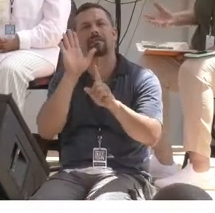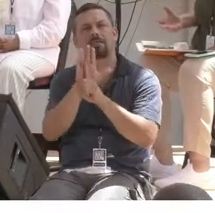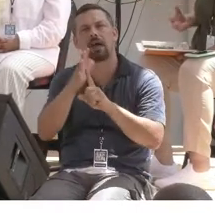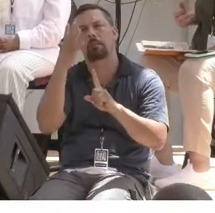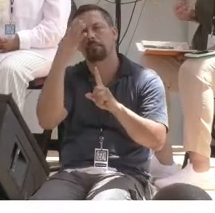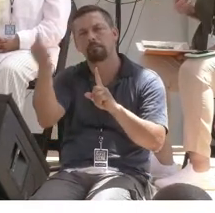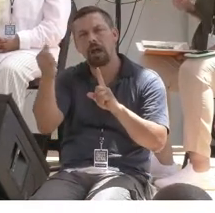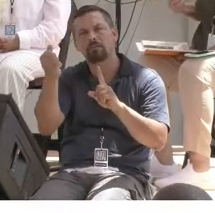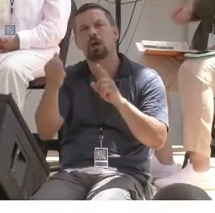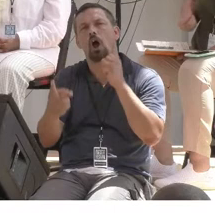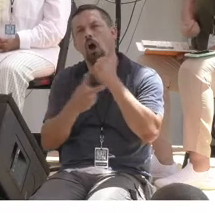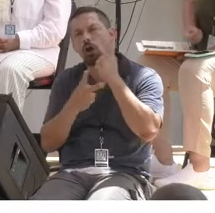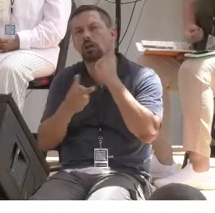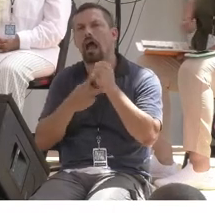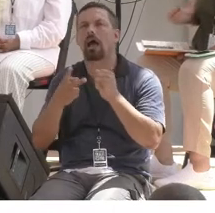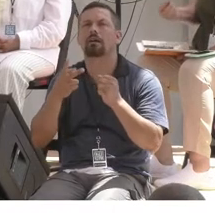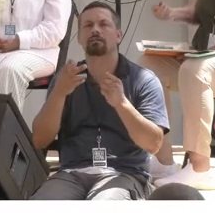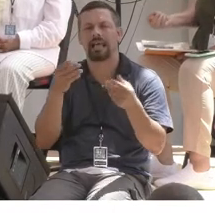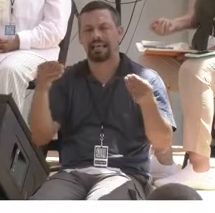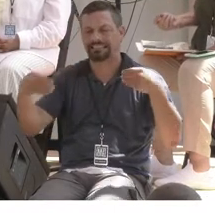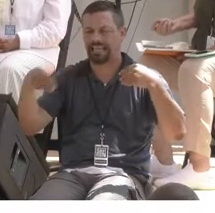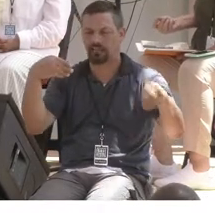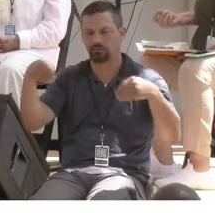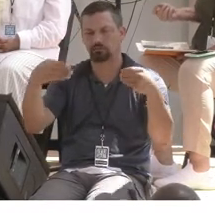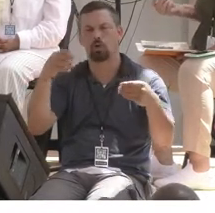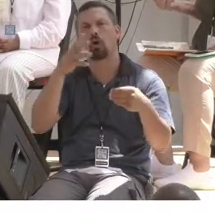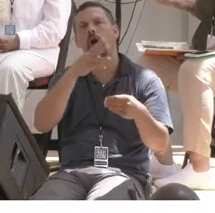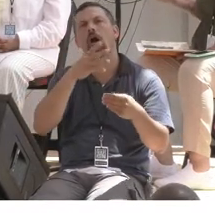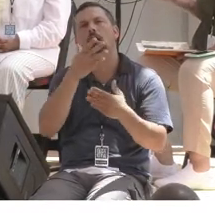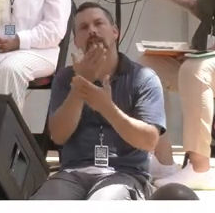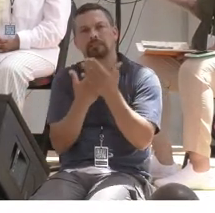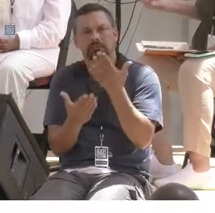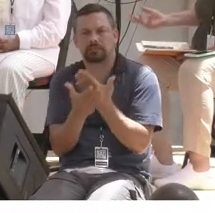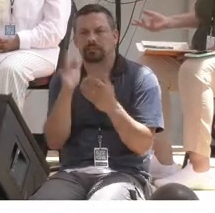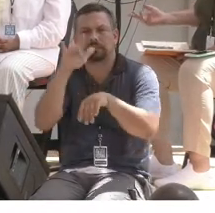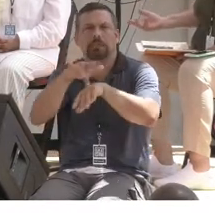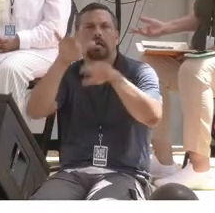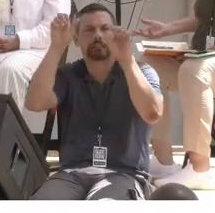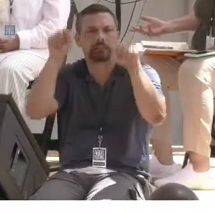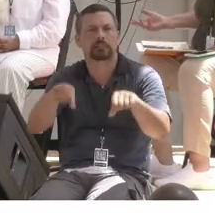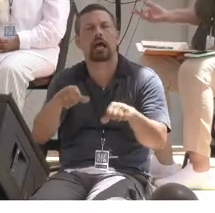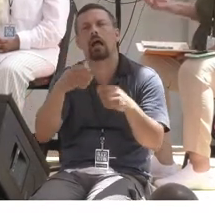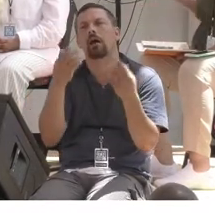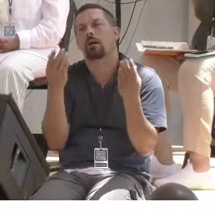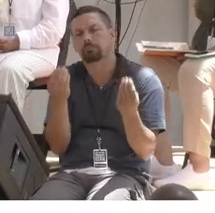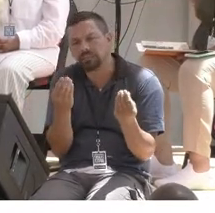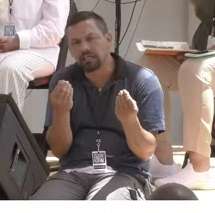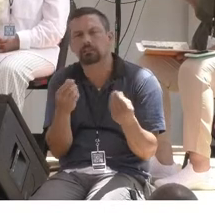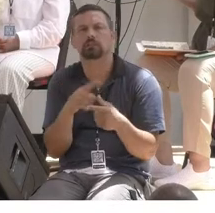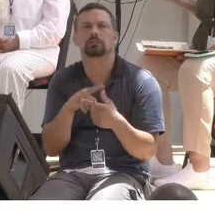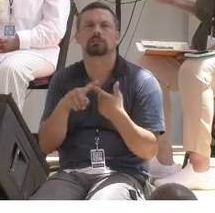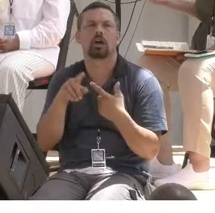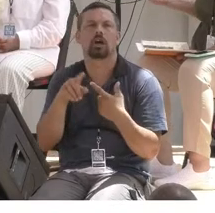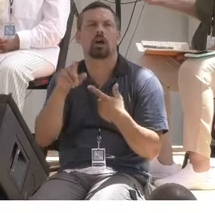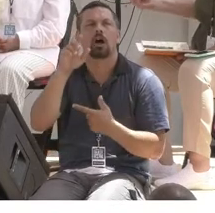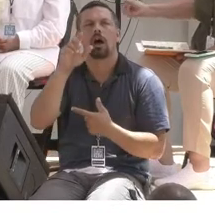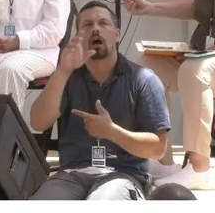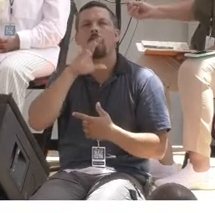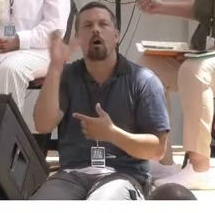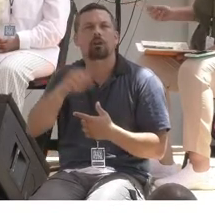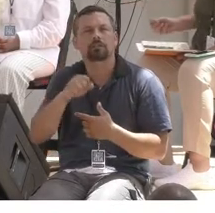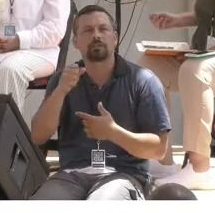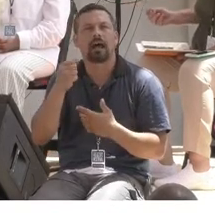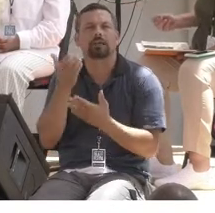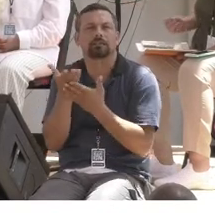memories, archive both intangible and tangible possessions and artifacts and knowledge. Do